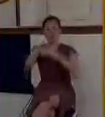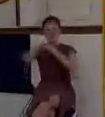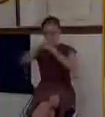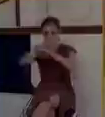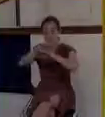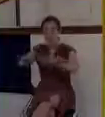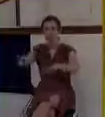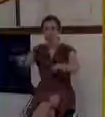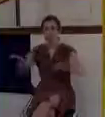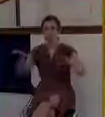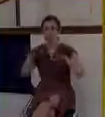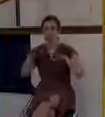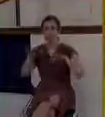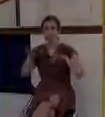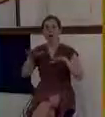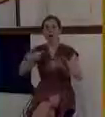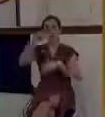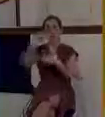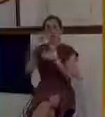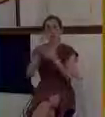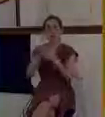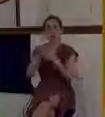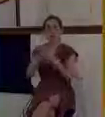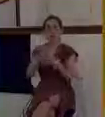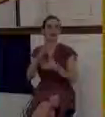inspired of God. The present tense verb